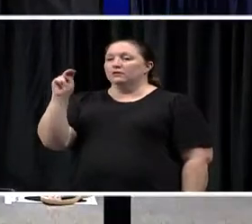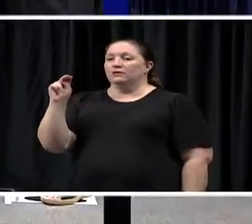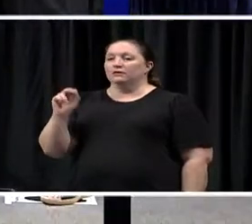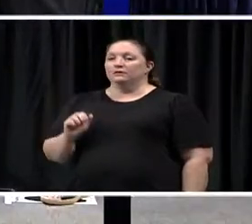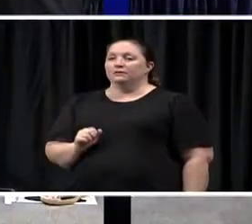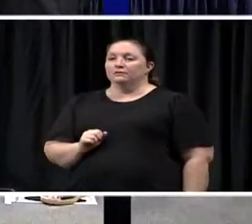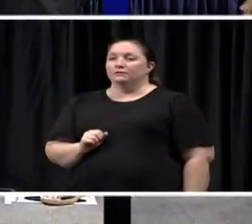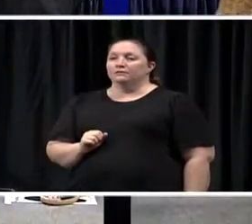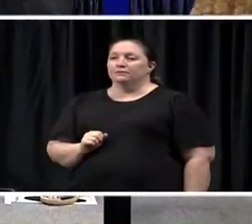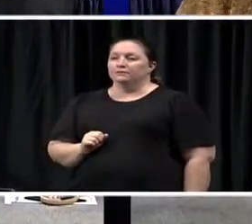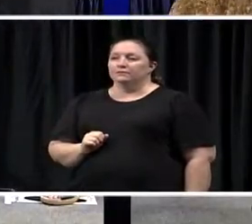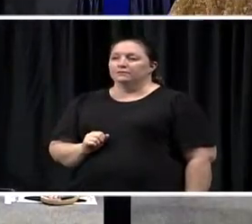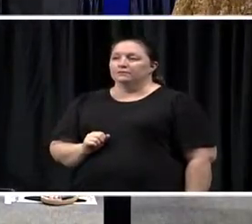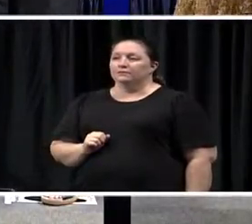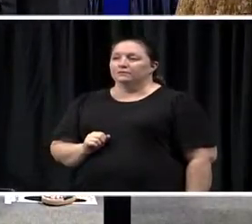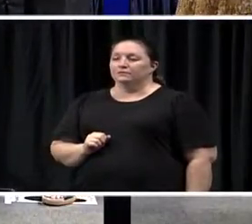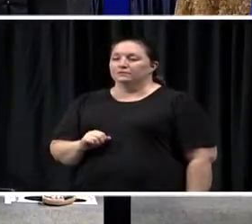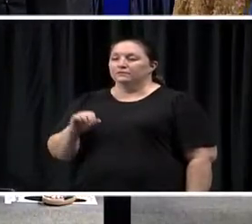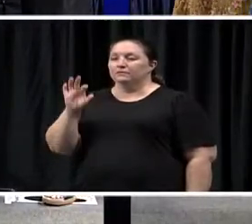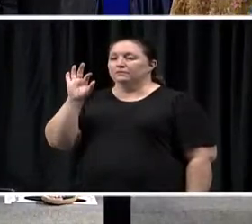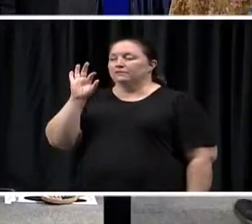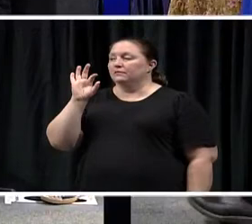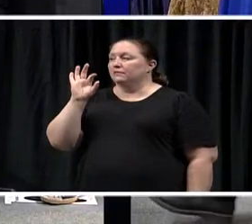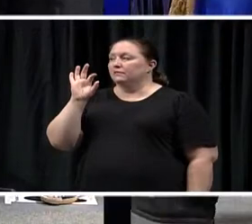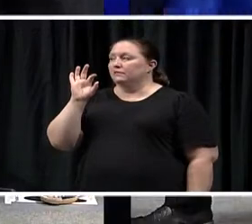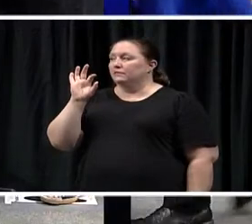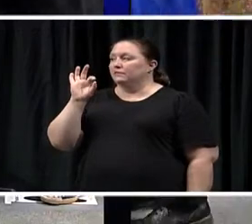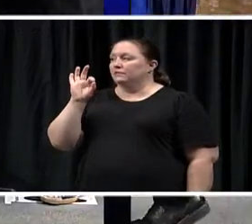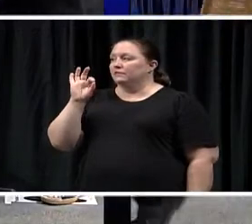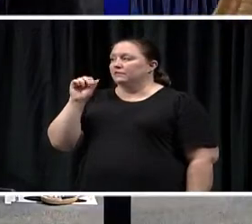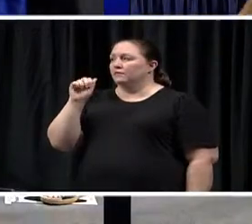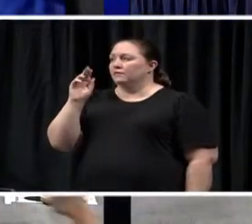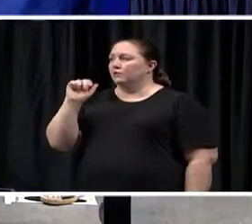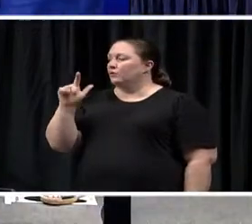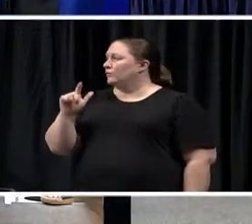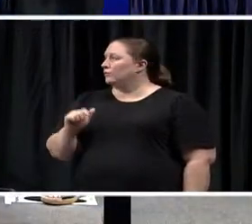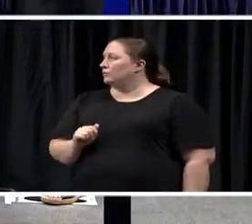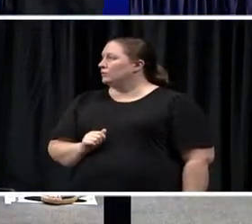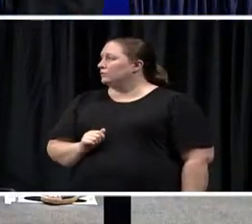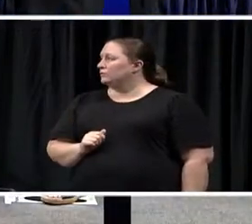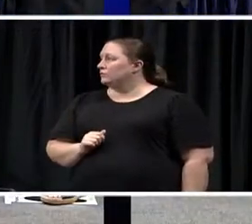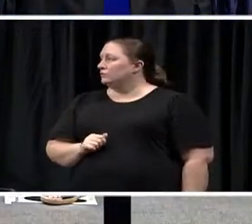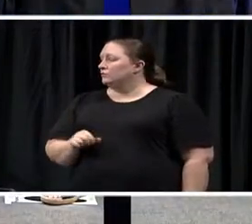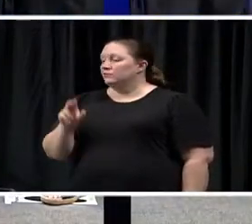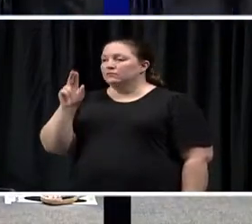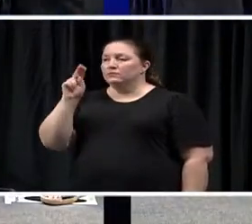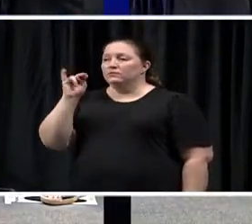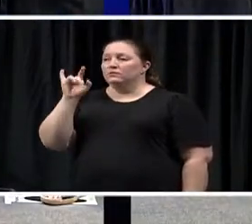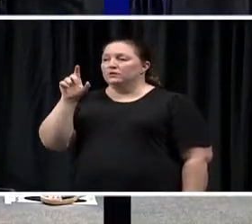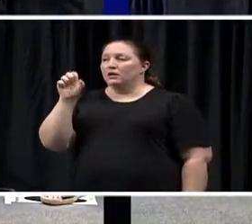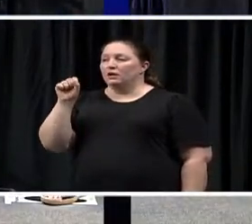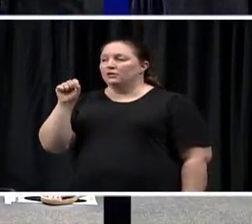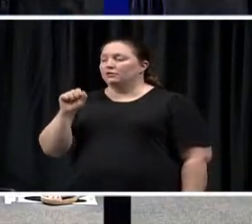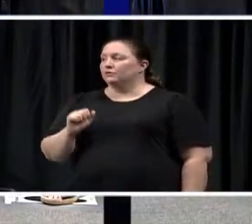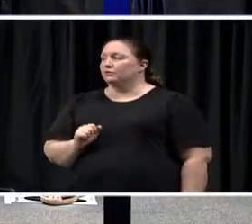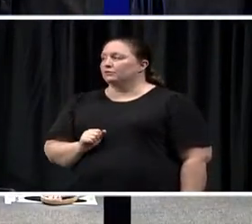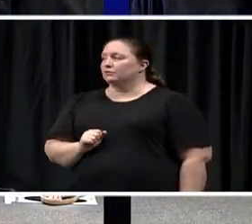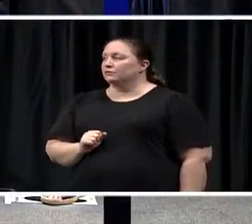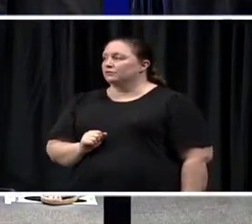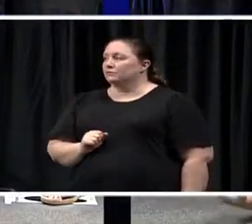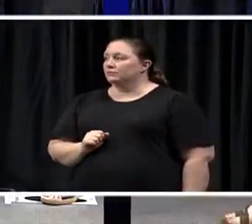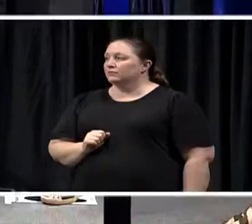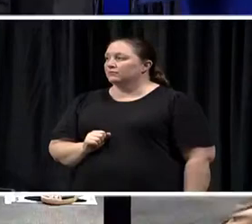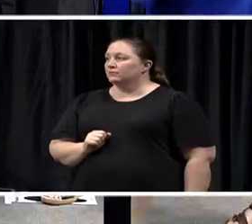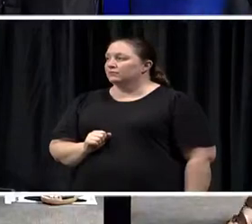Blunt. Beau Renee Boston. Niles Alexander Sorrell